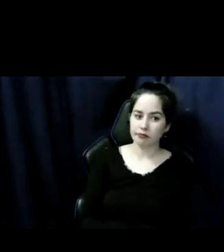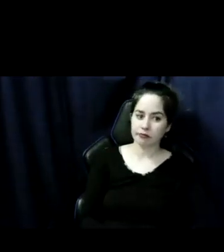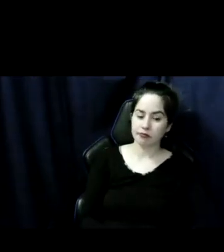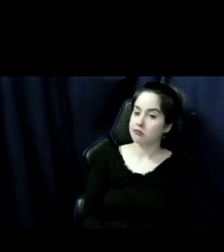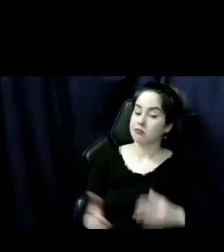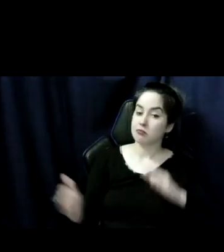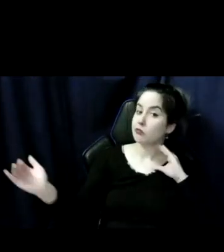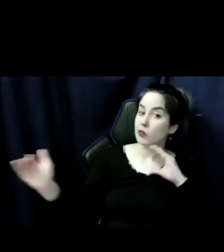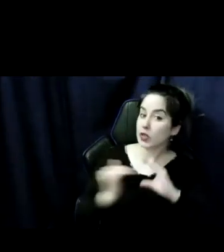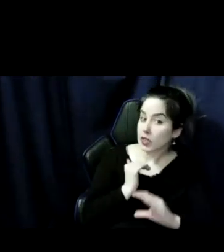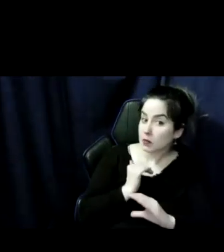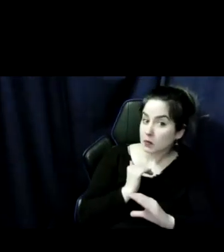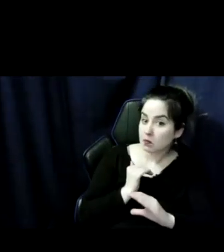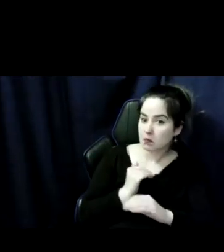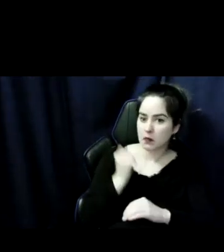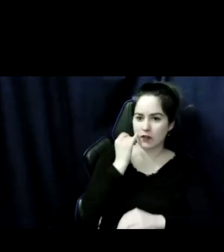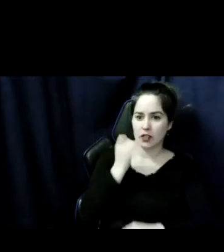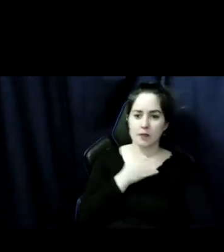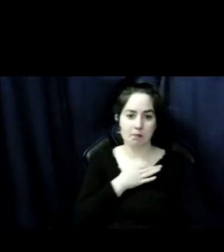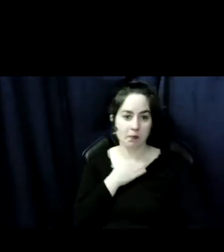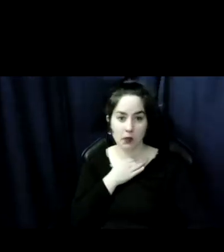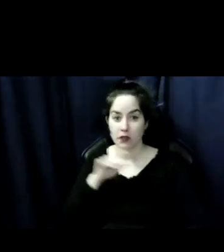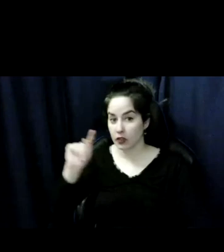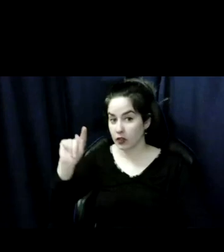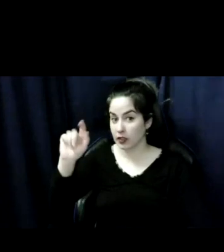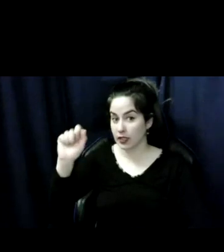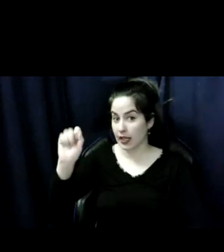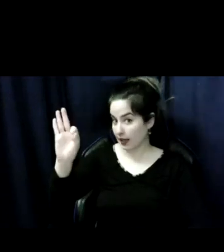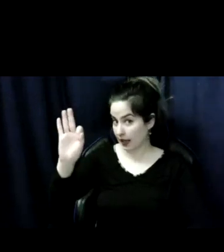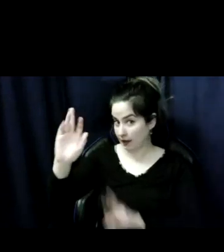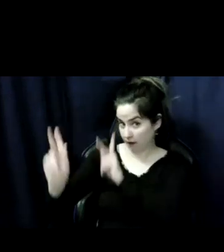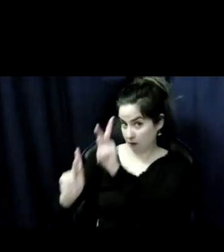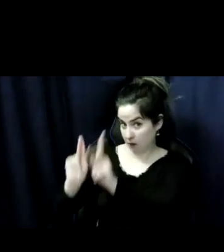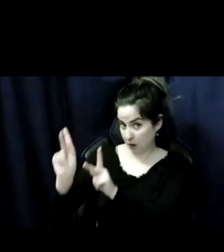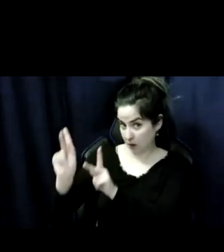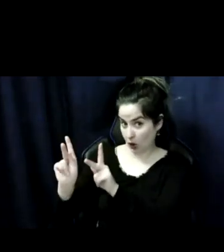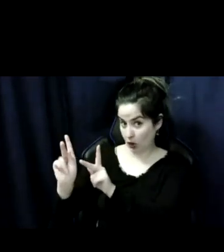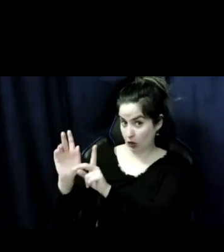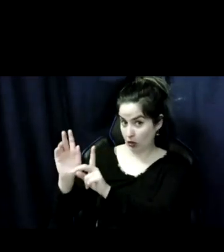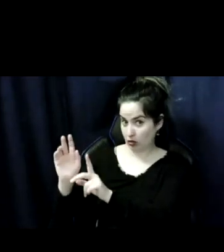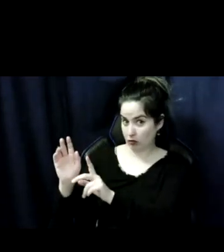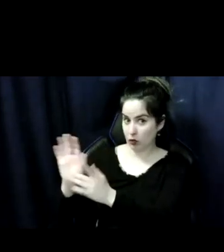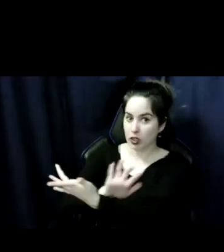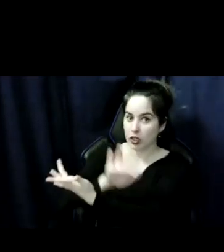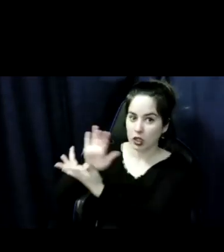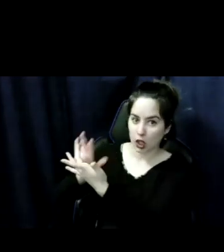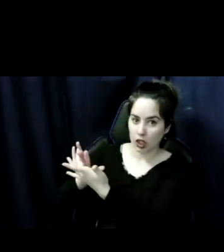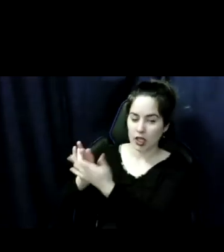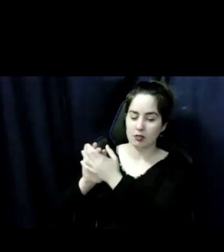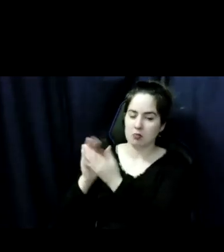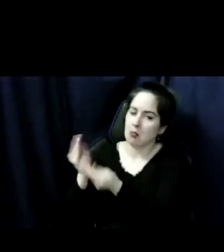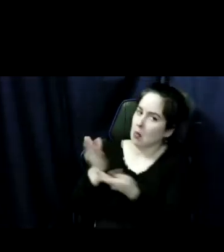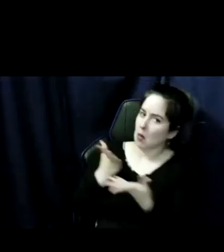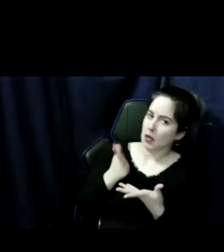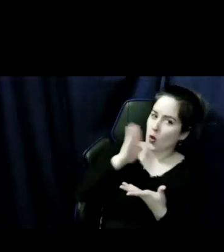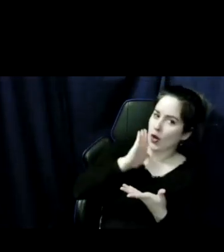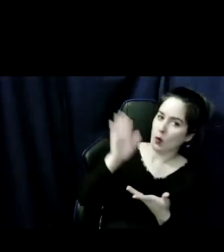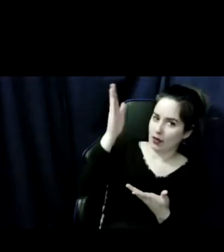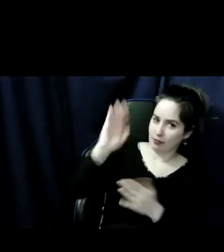any questions for Toronto Arts Foundation folks. You can get in touch. Let me know. I can put you in touch with